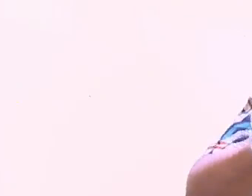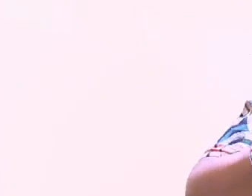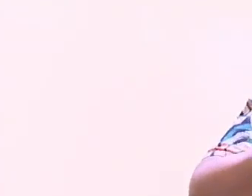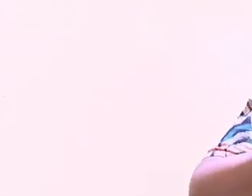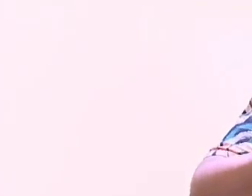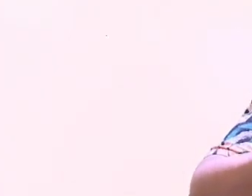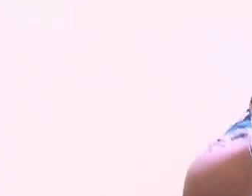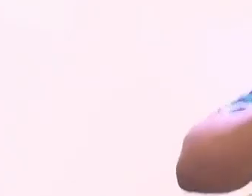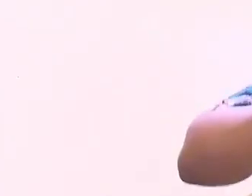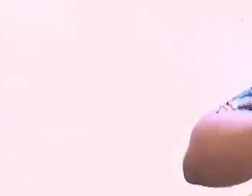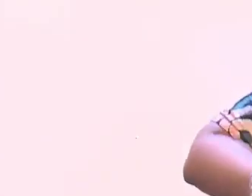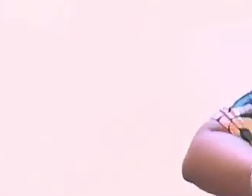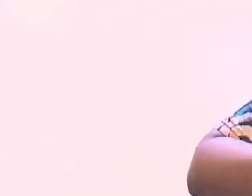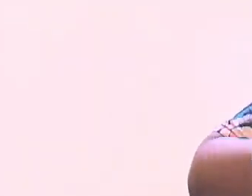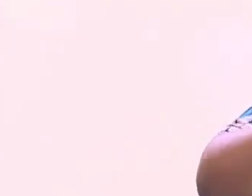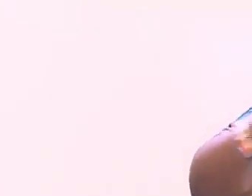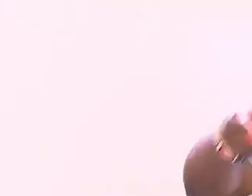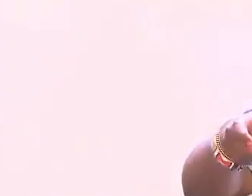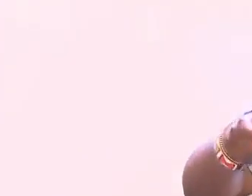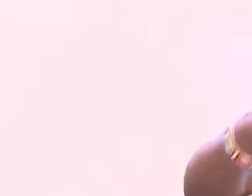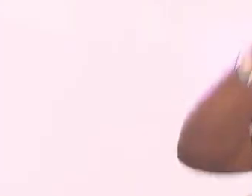in the area of accessibility,